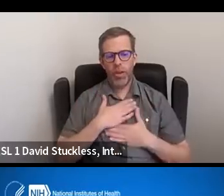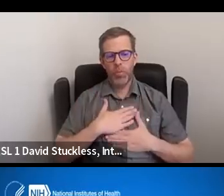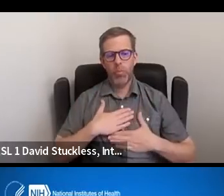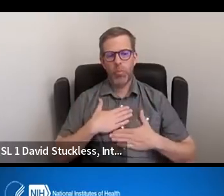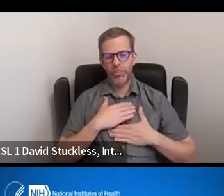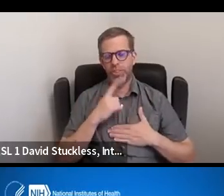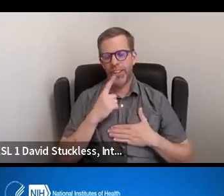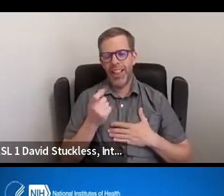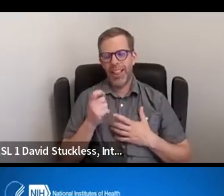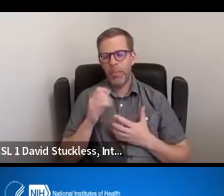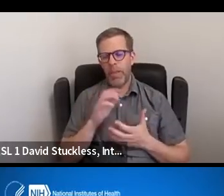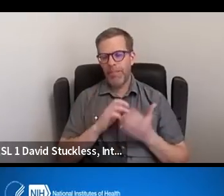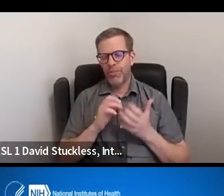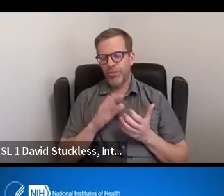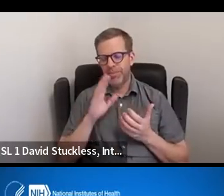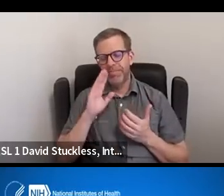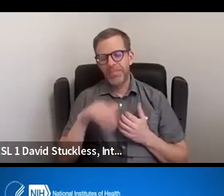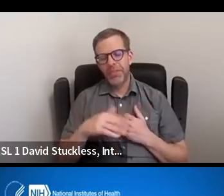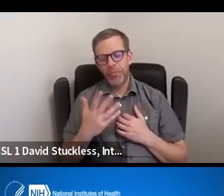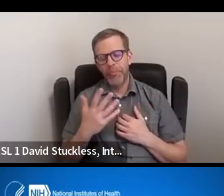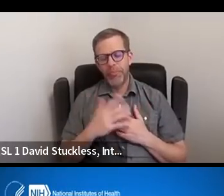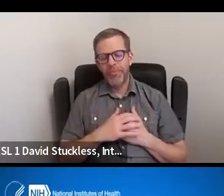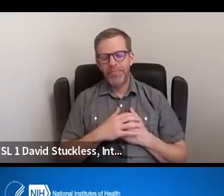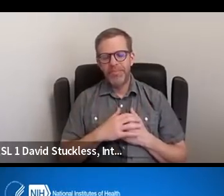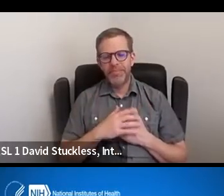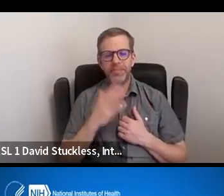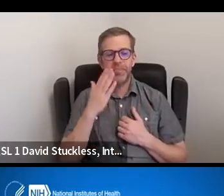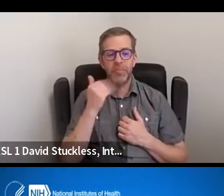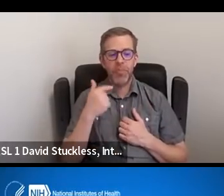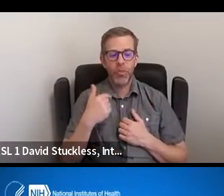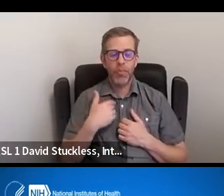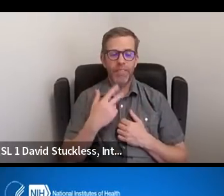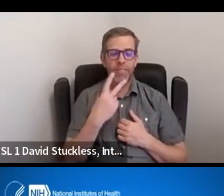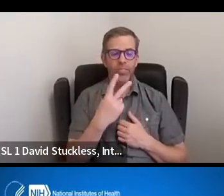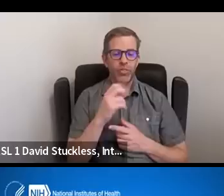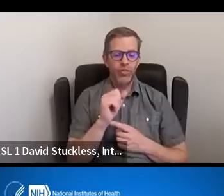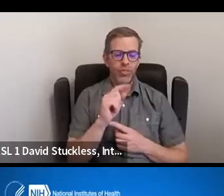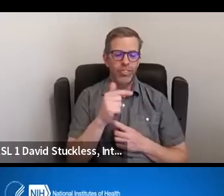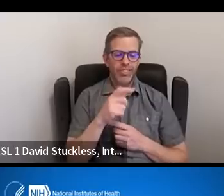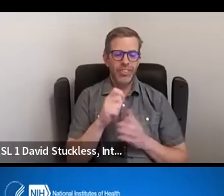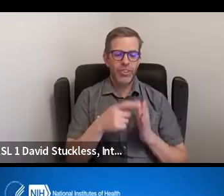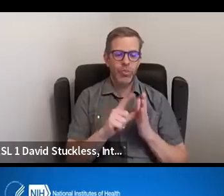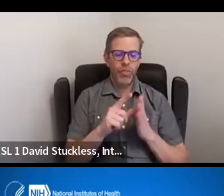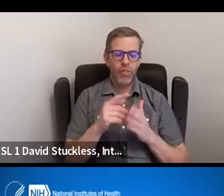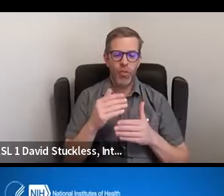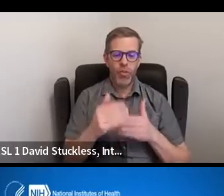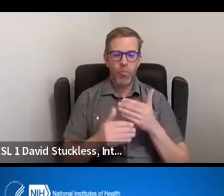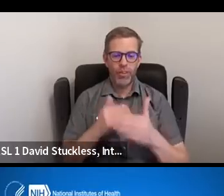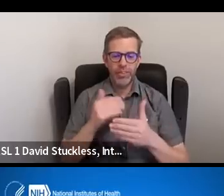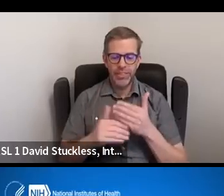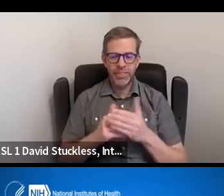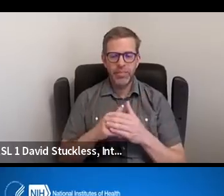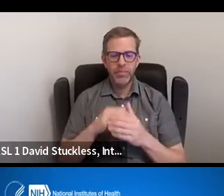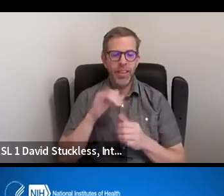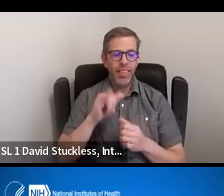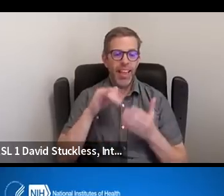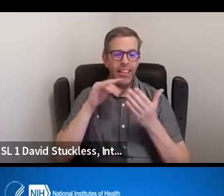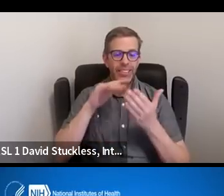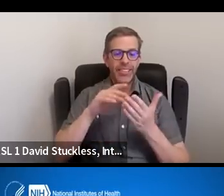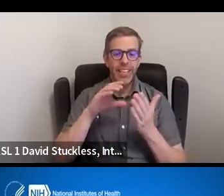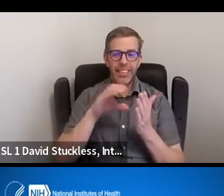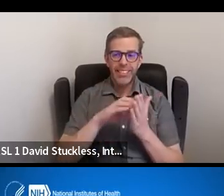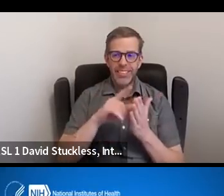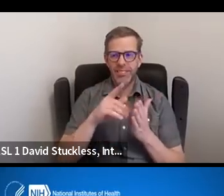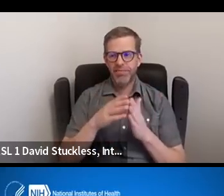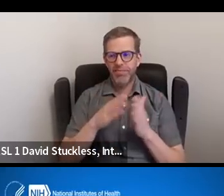it's a little confusing. So because we have a 2-stage review process, the study section